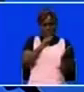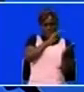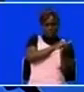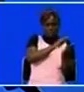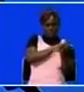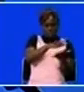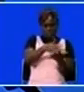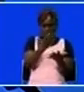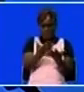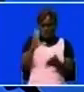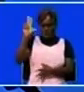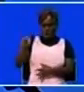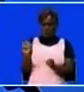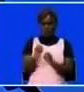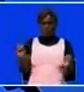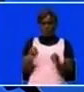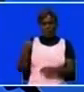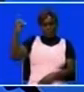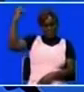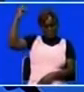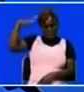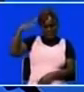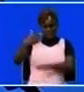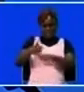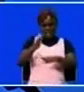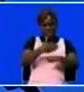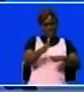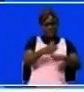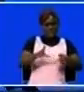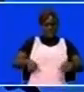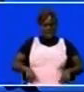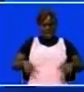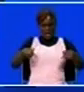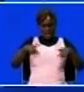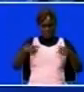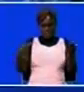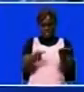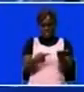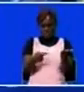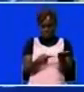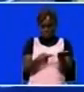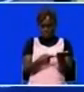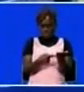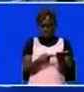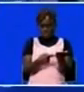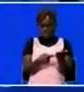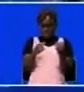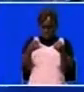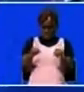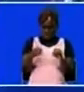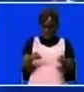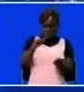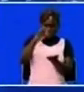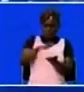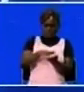without switching it off. The power utility has deployed live line maintenance technology across the grid in an effort to minimize